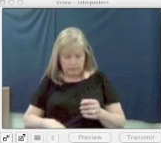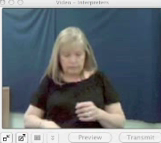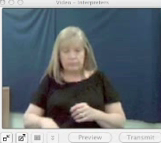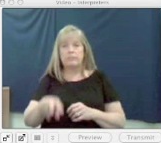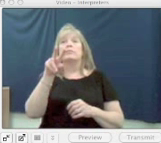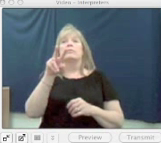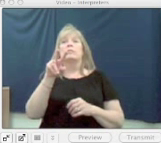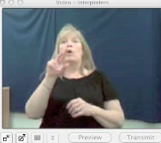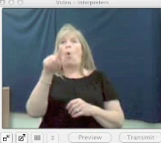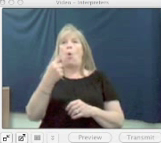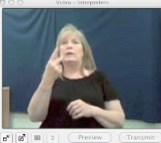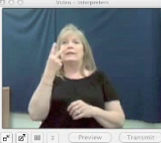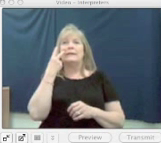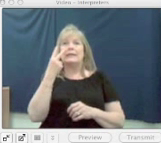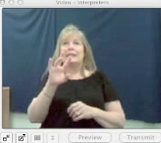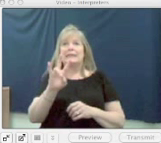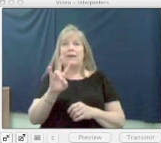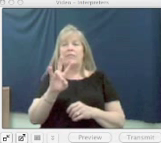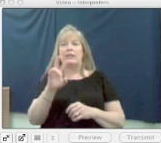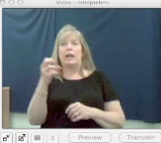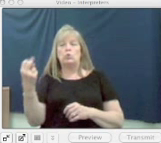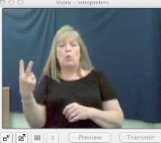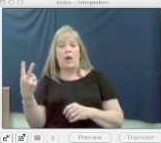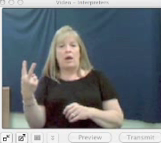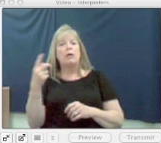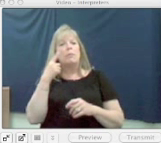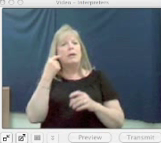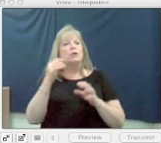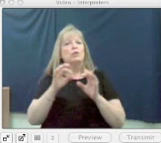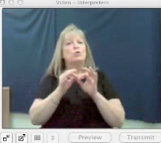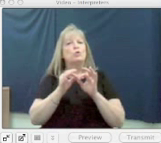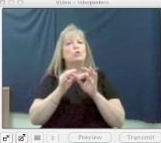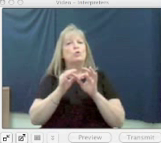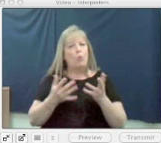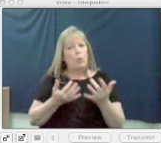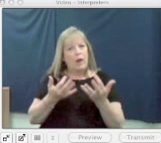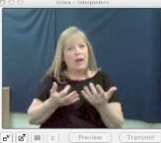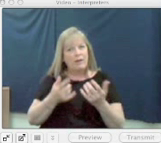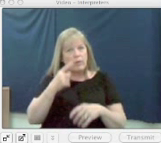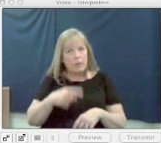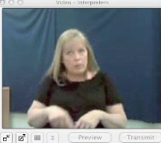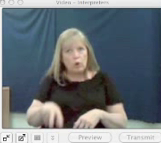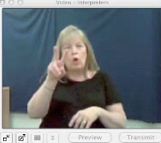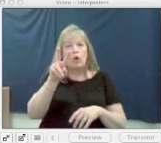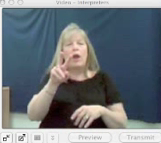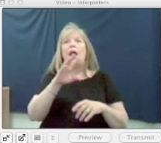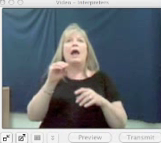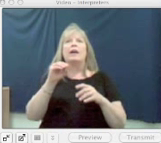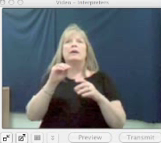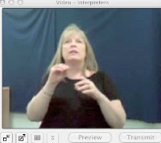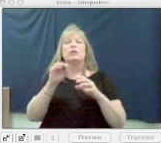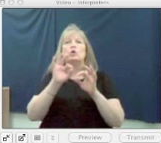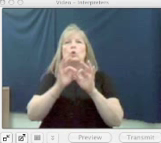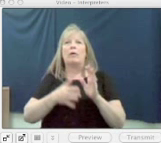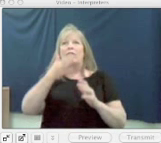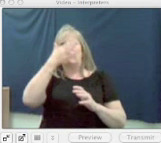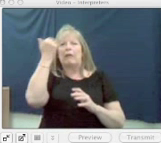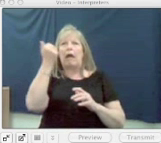to see 7 and 12 because the interpreter was waiting for him to look up and she forgot what the first chapter